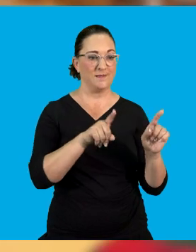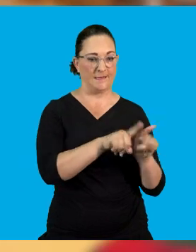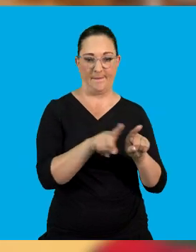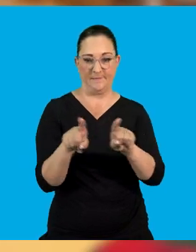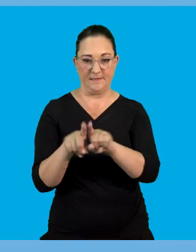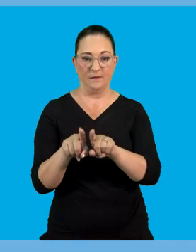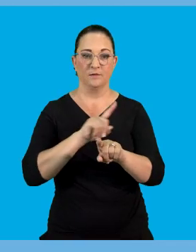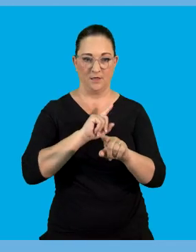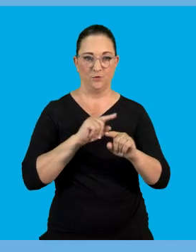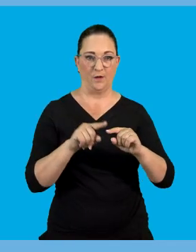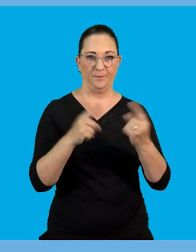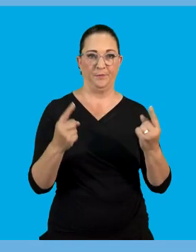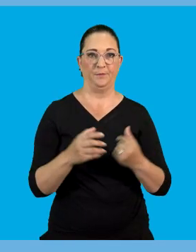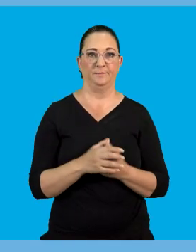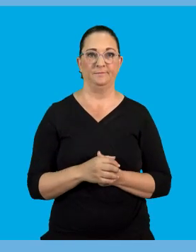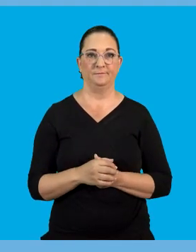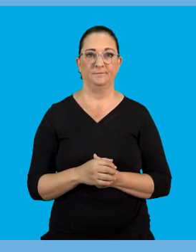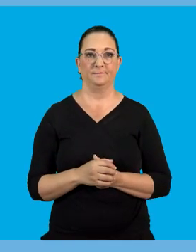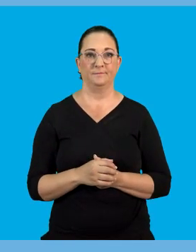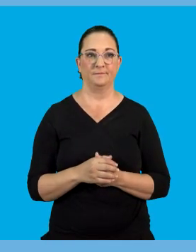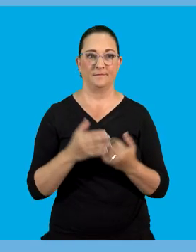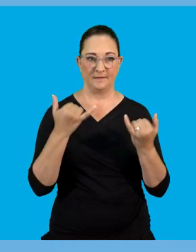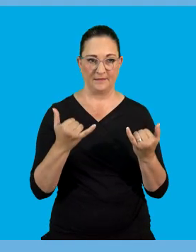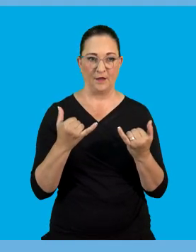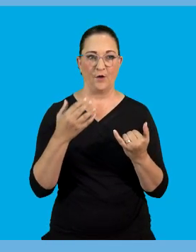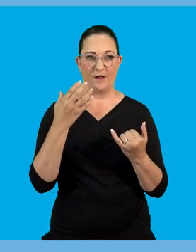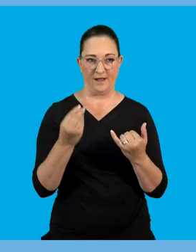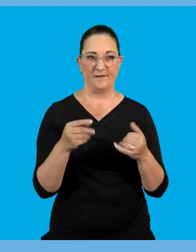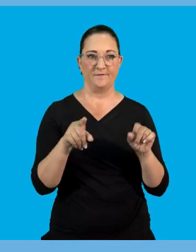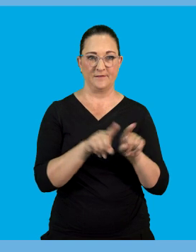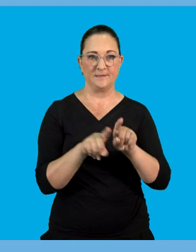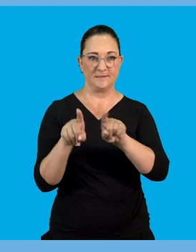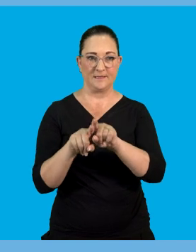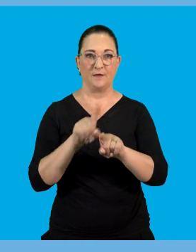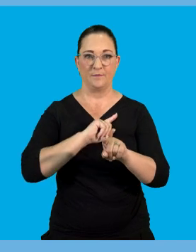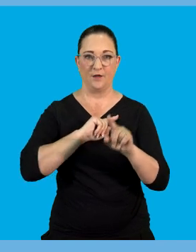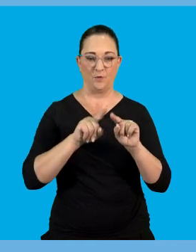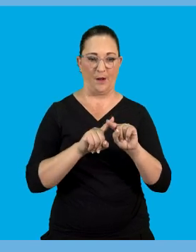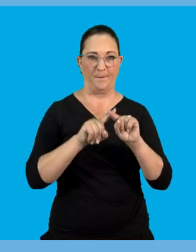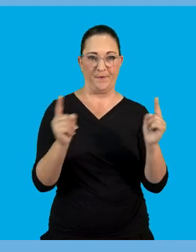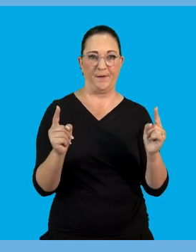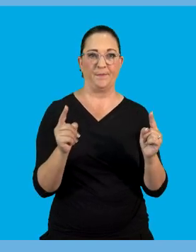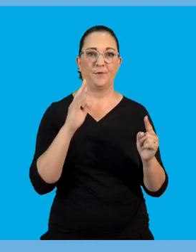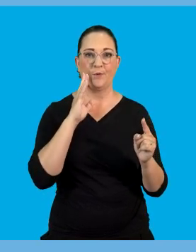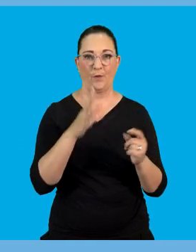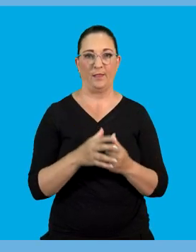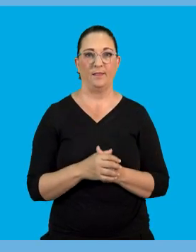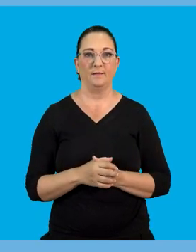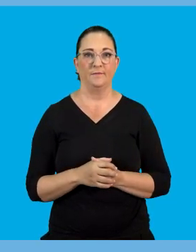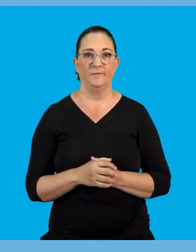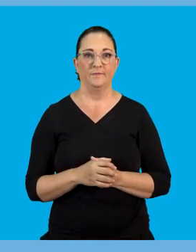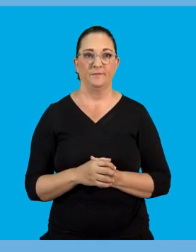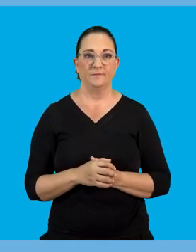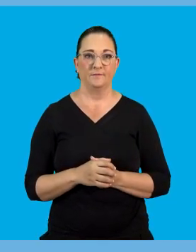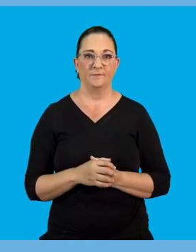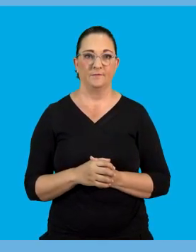attract. So now, as we've said, since they have now the same charge, they are going to repel each other. Like